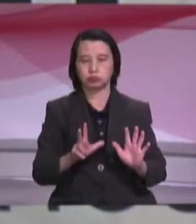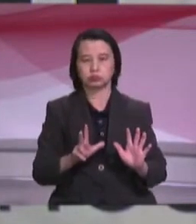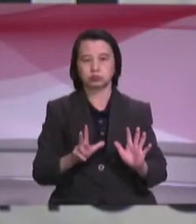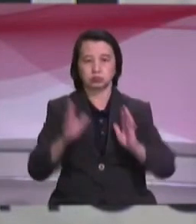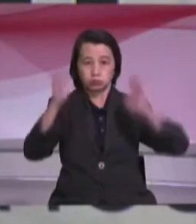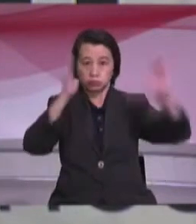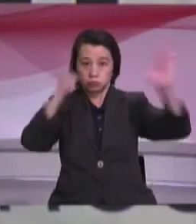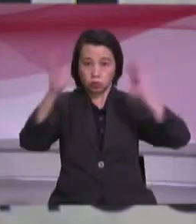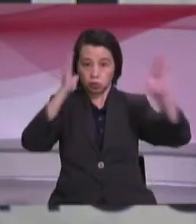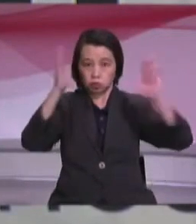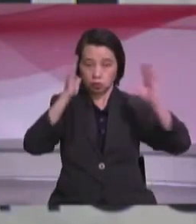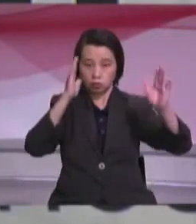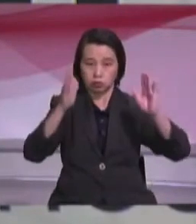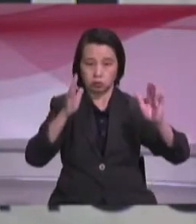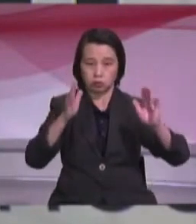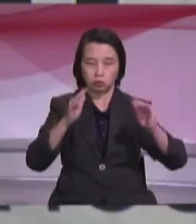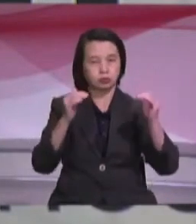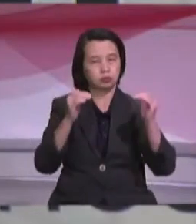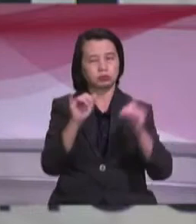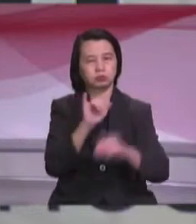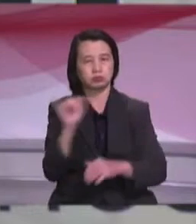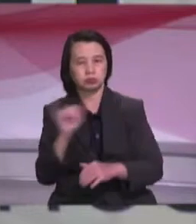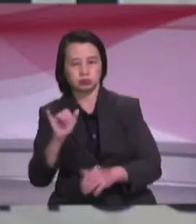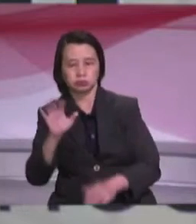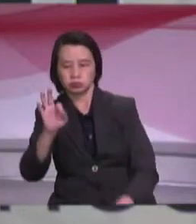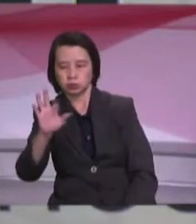583 Malaysian. That is equivalent to